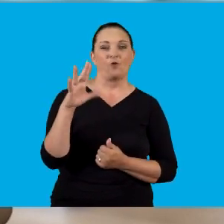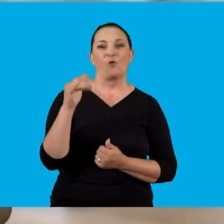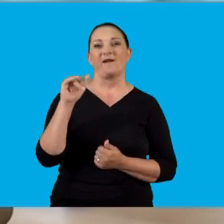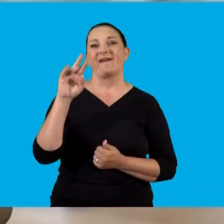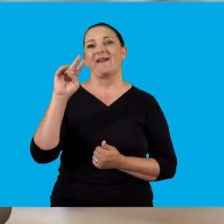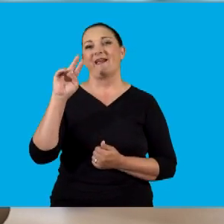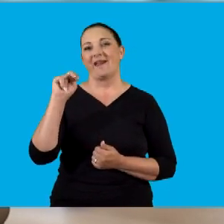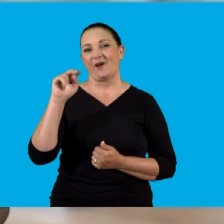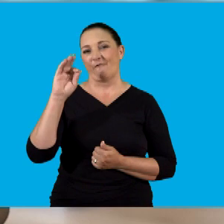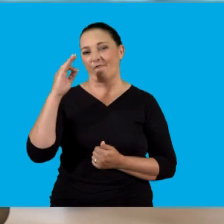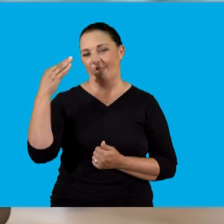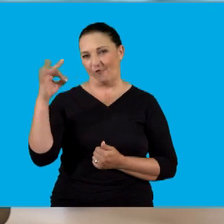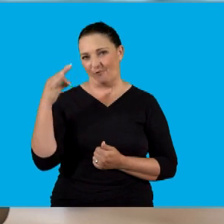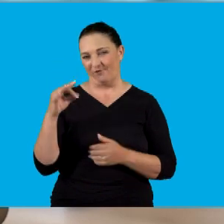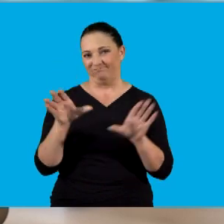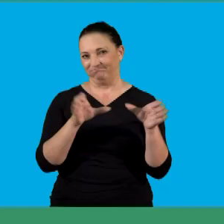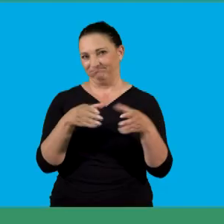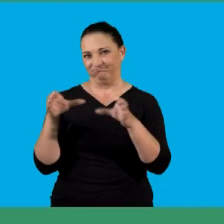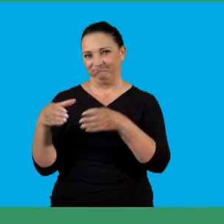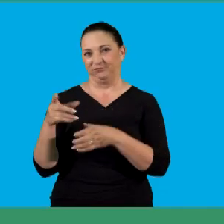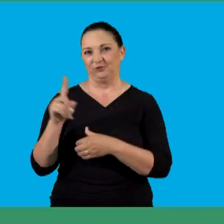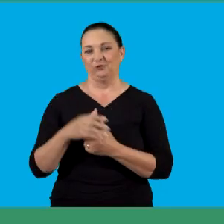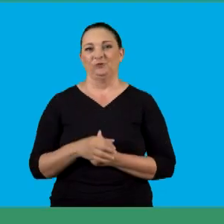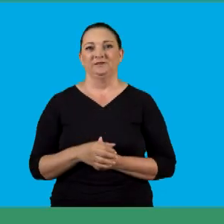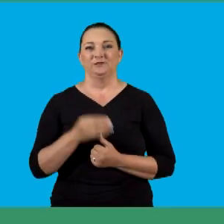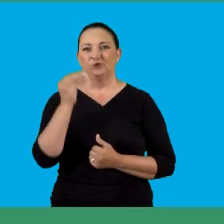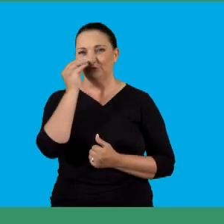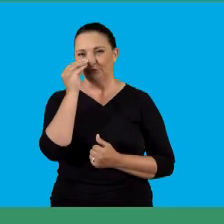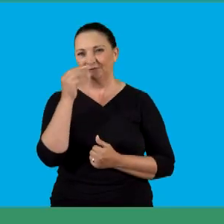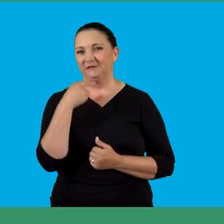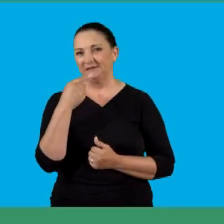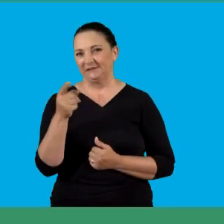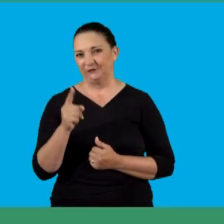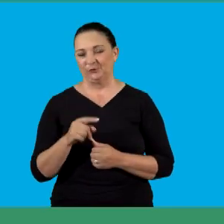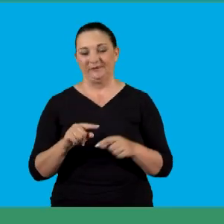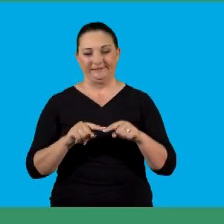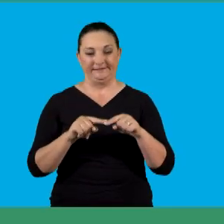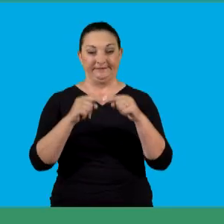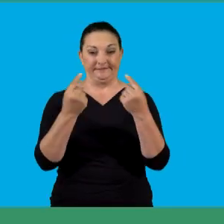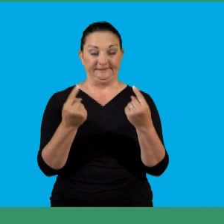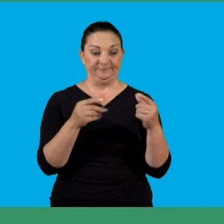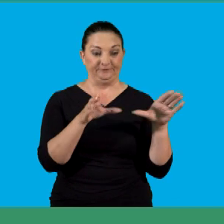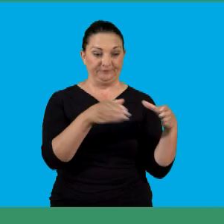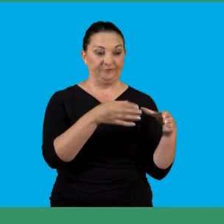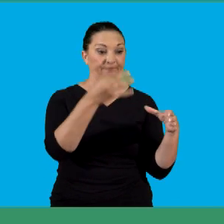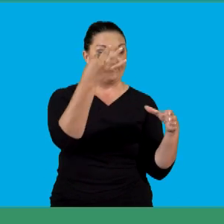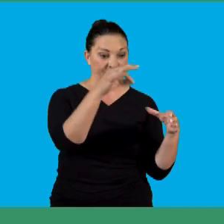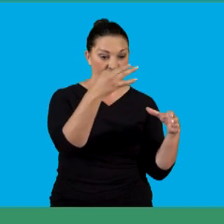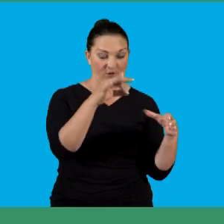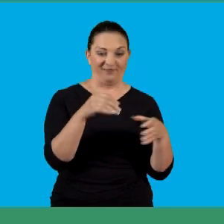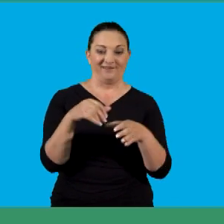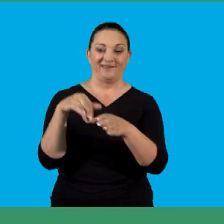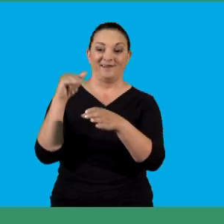informal sectors. There's a note there. It says, remember that the differences between the formal and